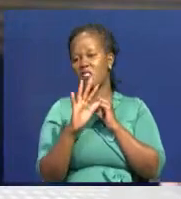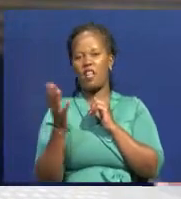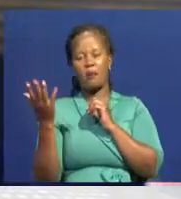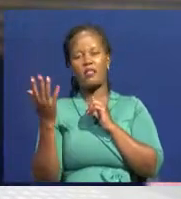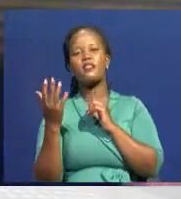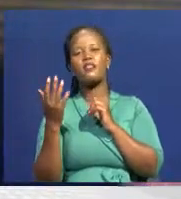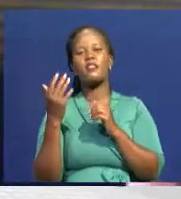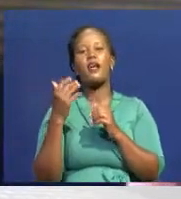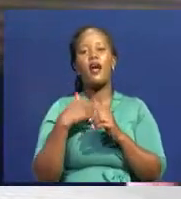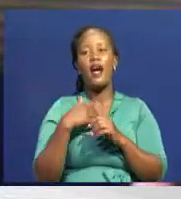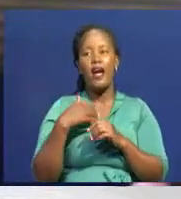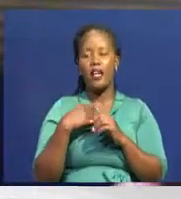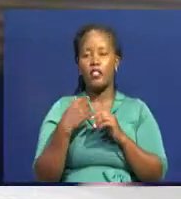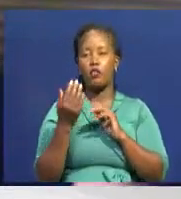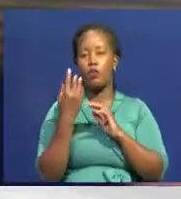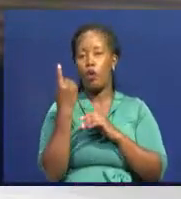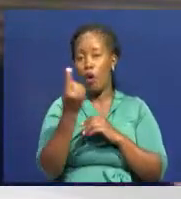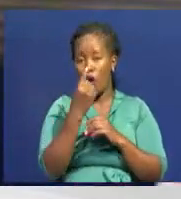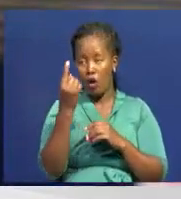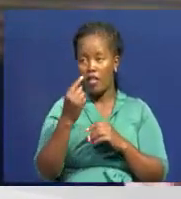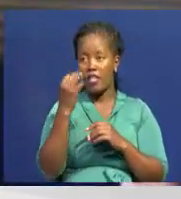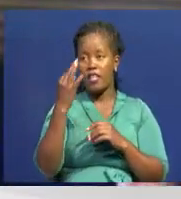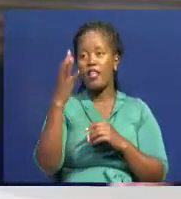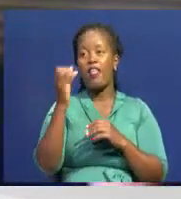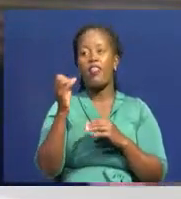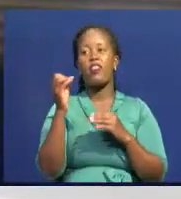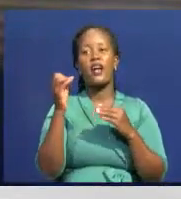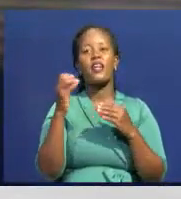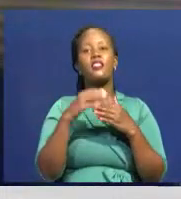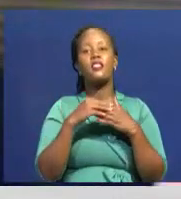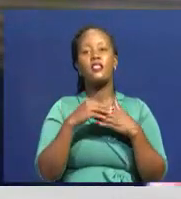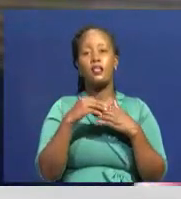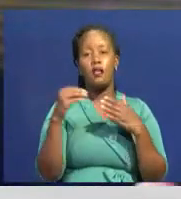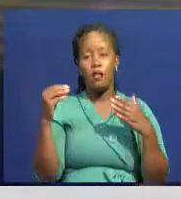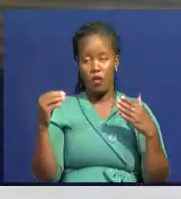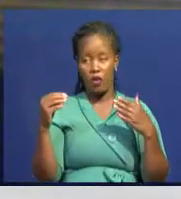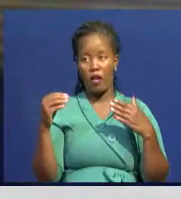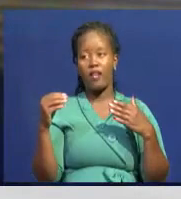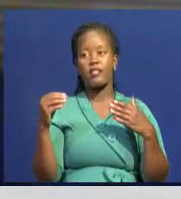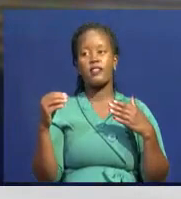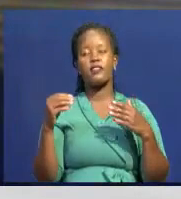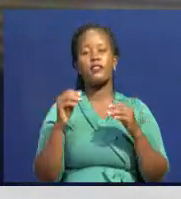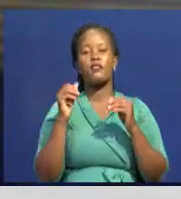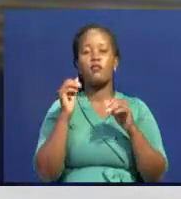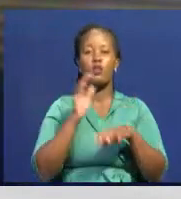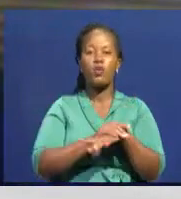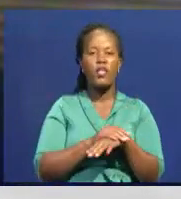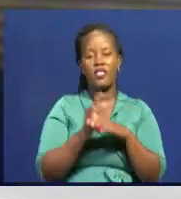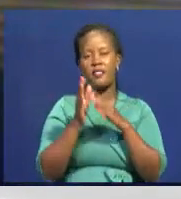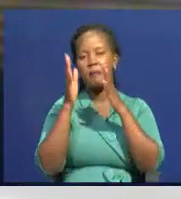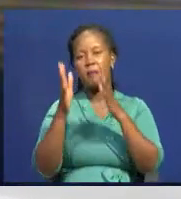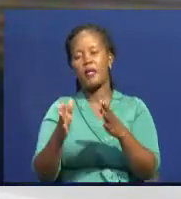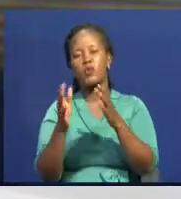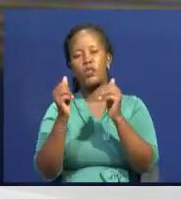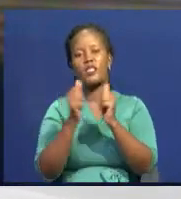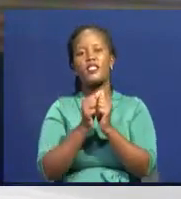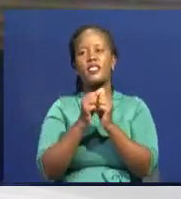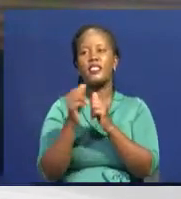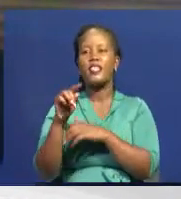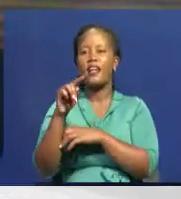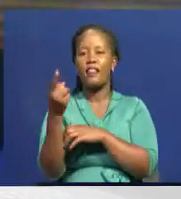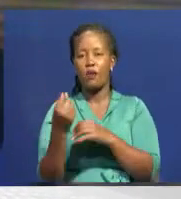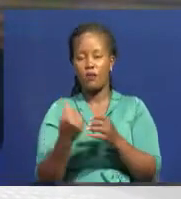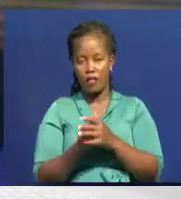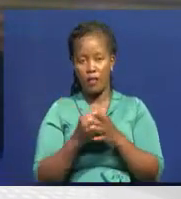only takes, what, $30 to, pay, to get somebody 10,000 shillings, right?